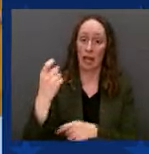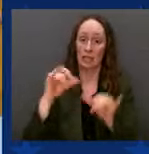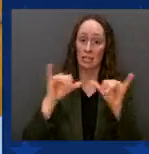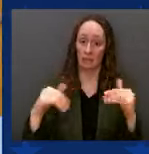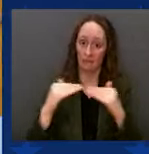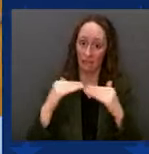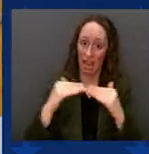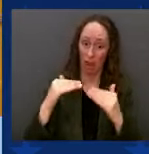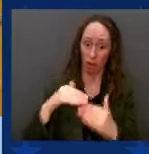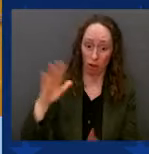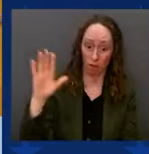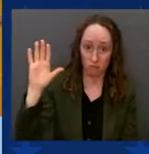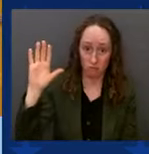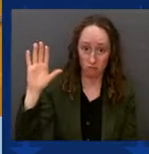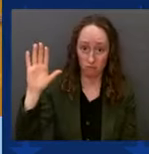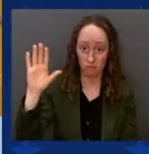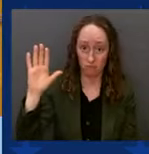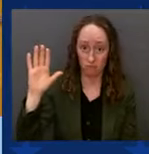No, I'm not joking.